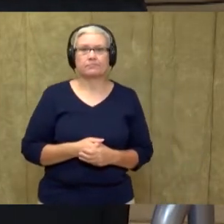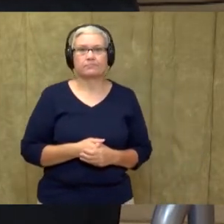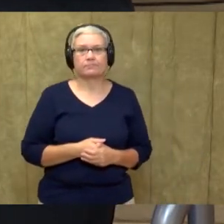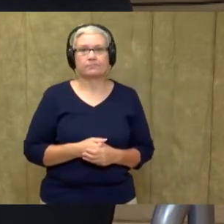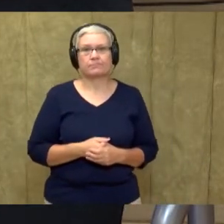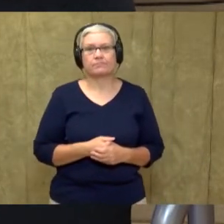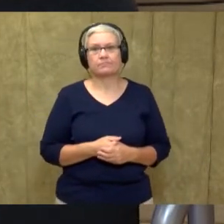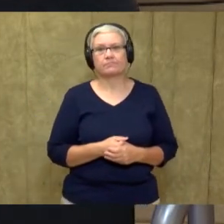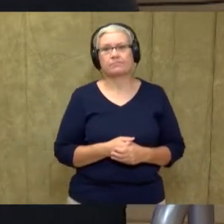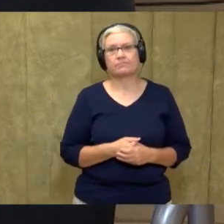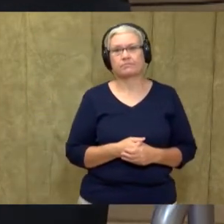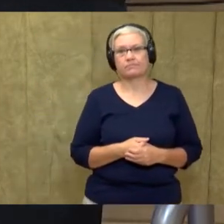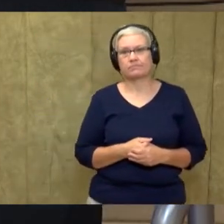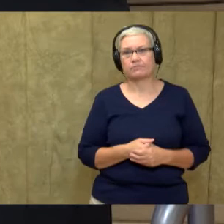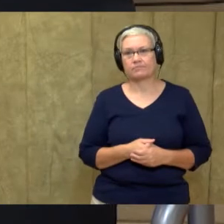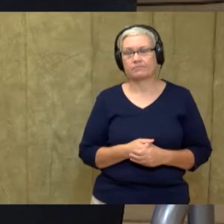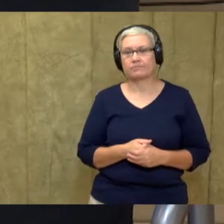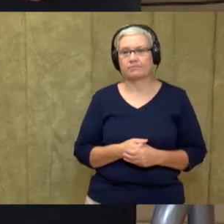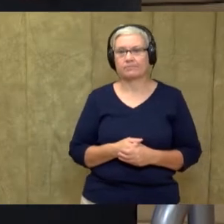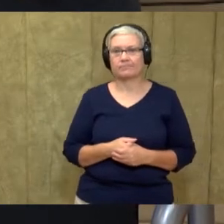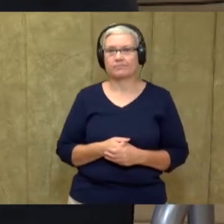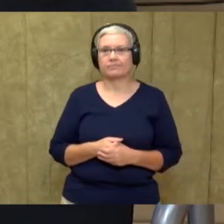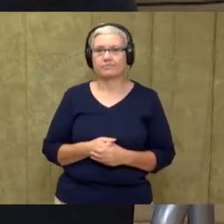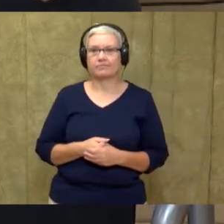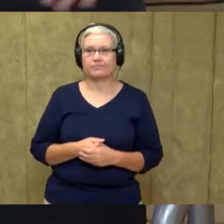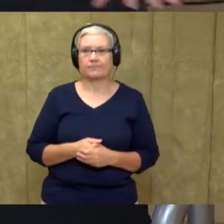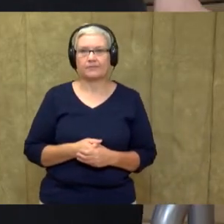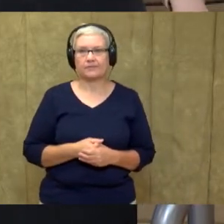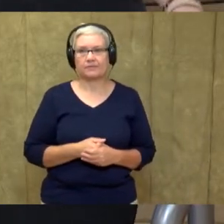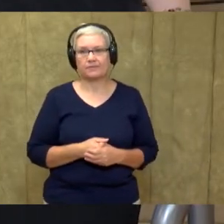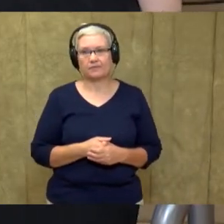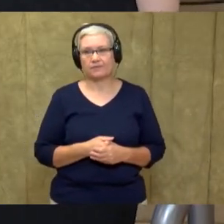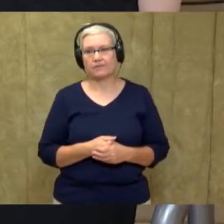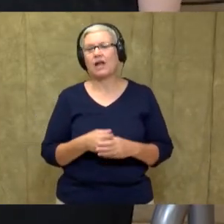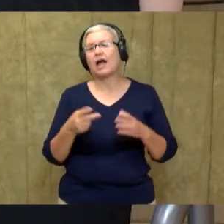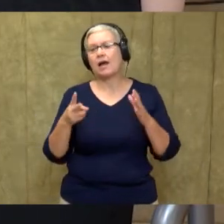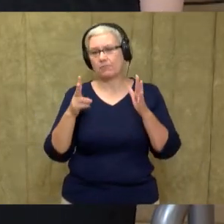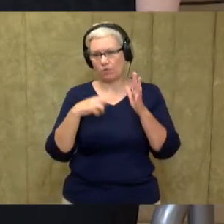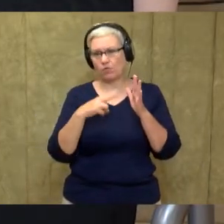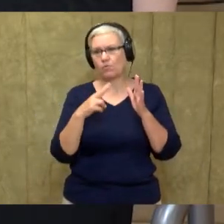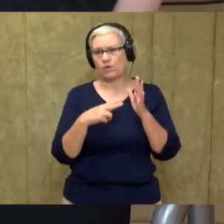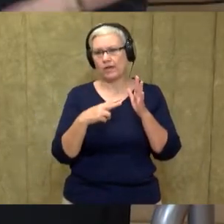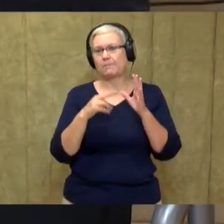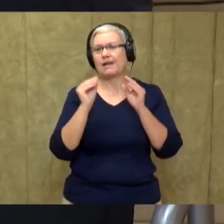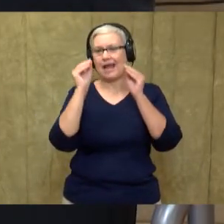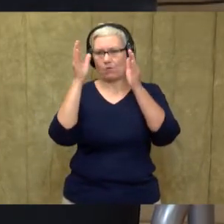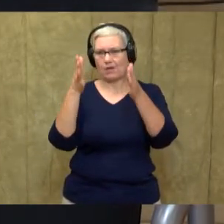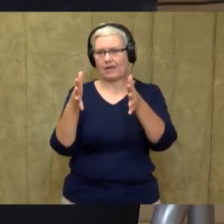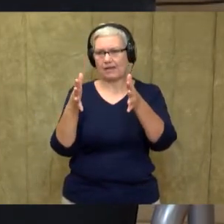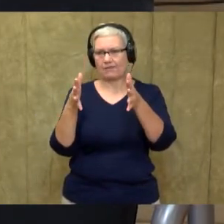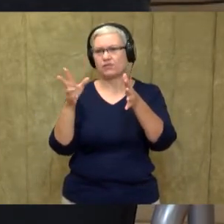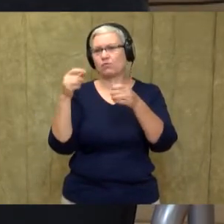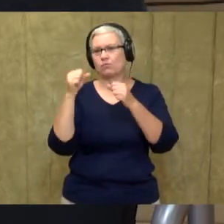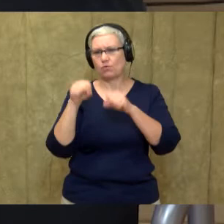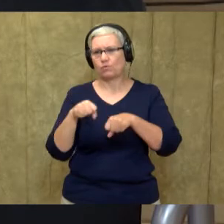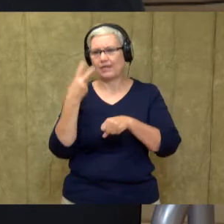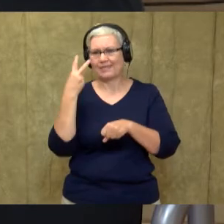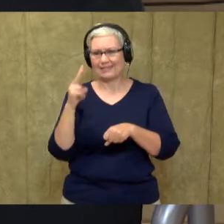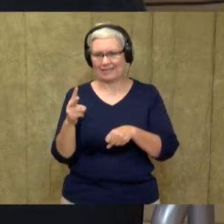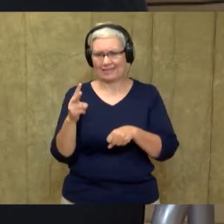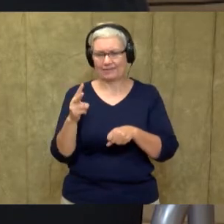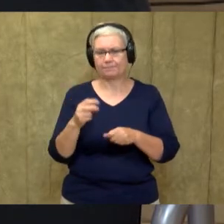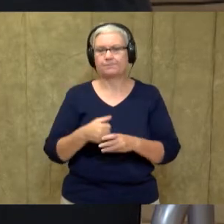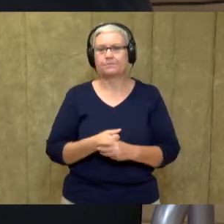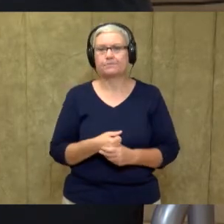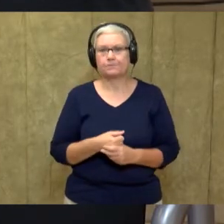Okay, I've done as well as I can getting this text on here. I'm going to read it, but I'm also going to leave this up here so that you can see it. And as we